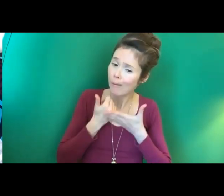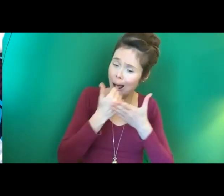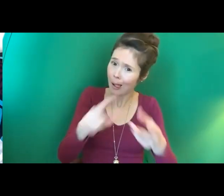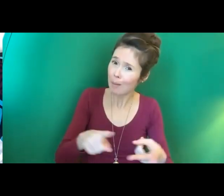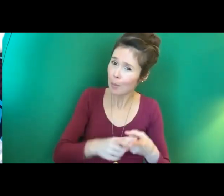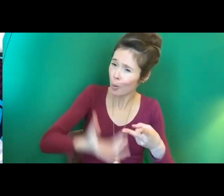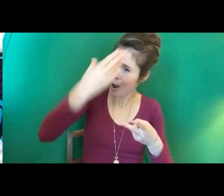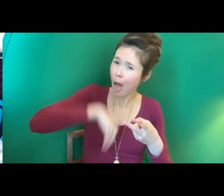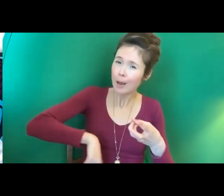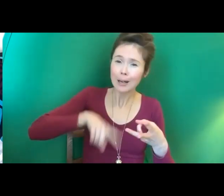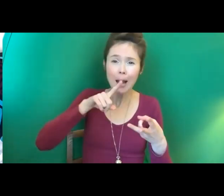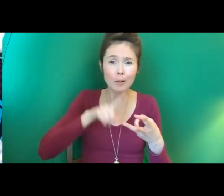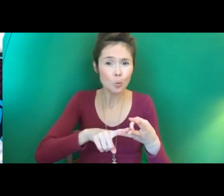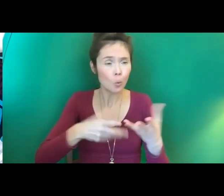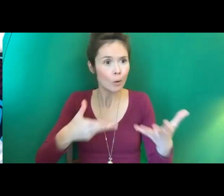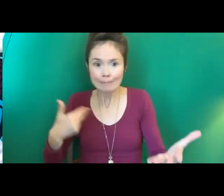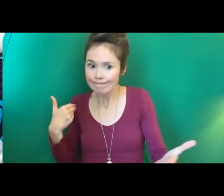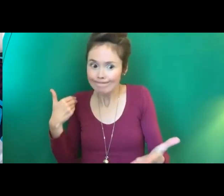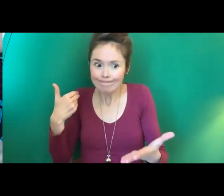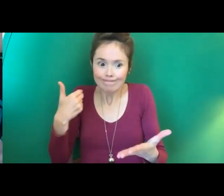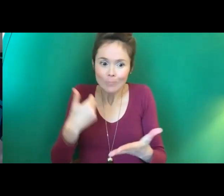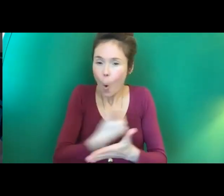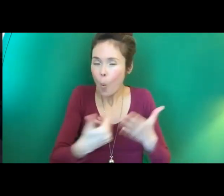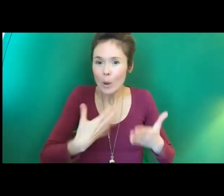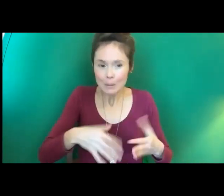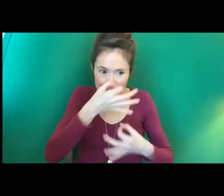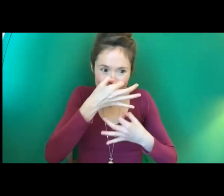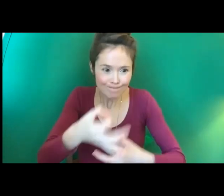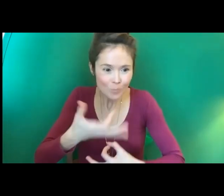and to experience something I've always wanted.